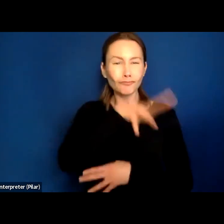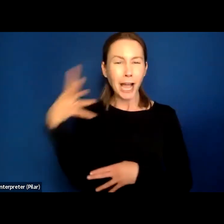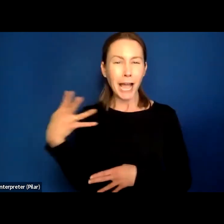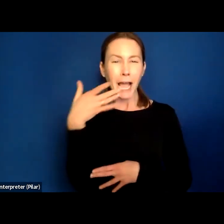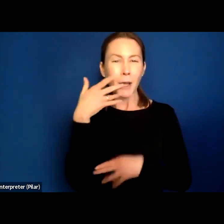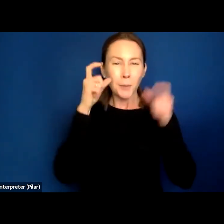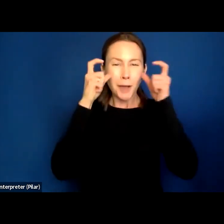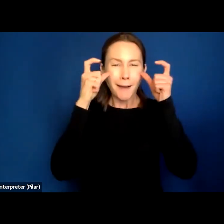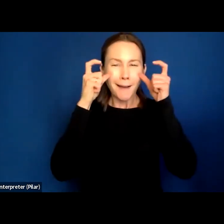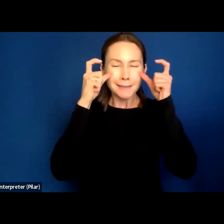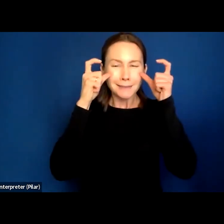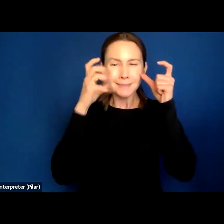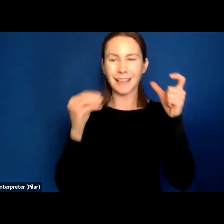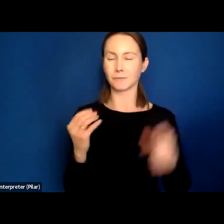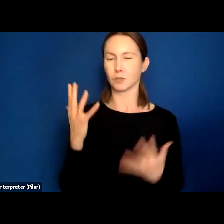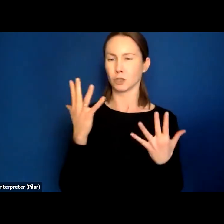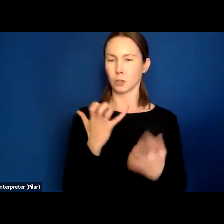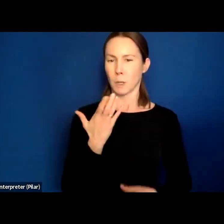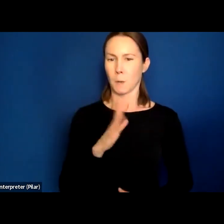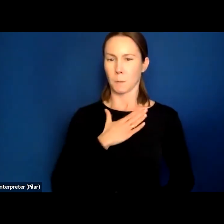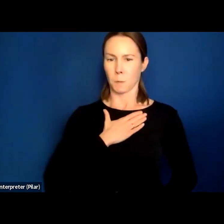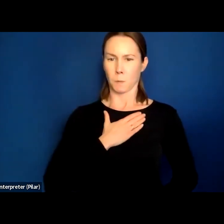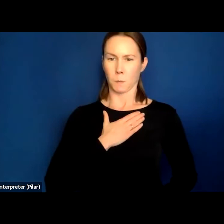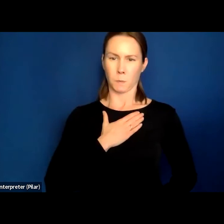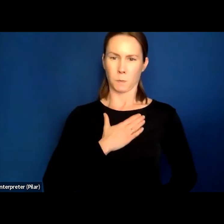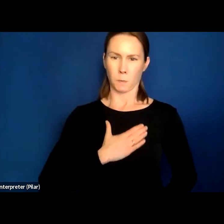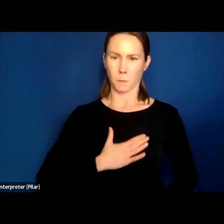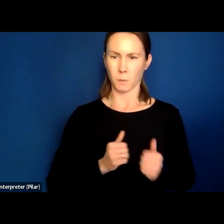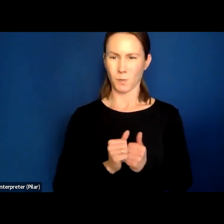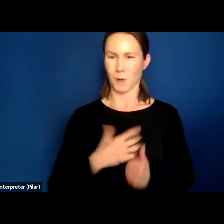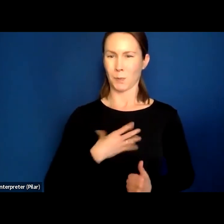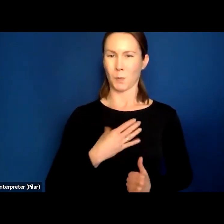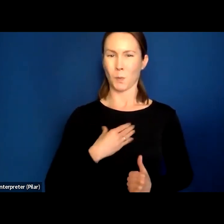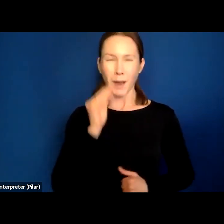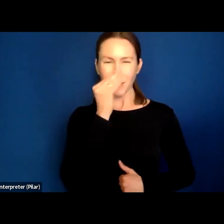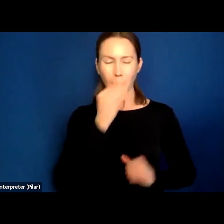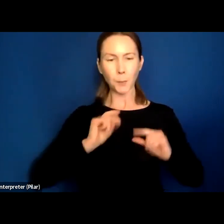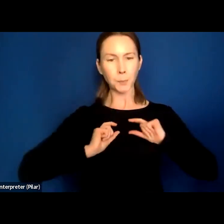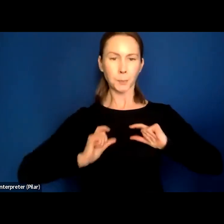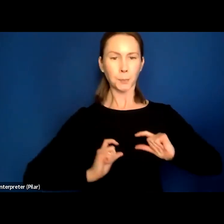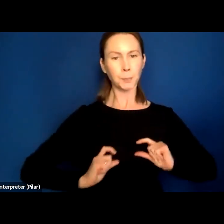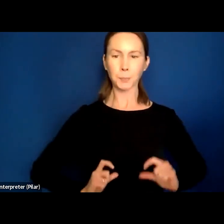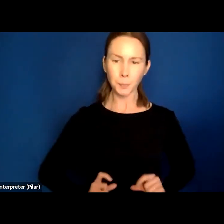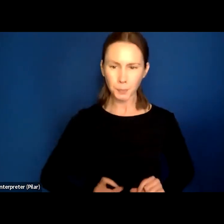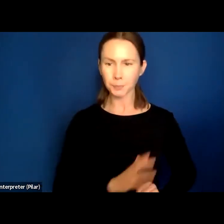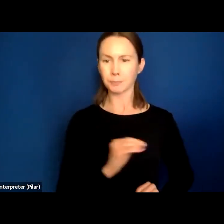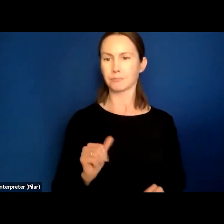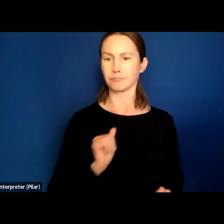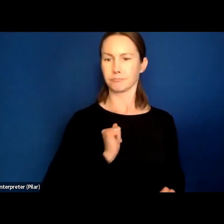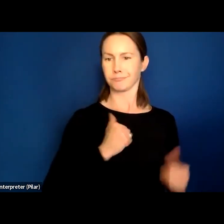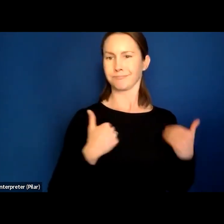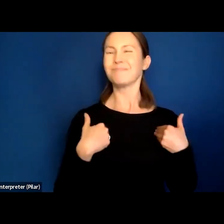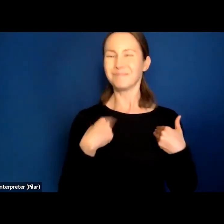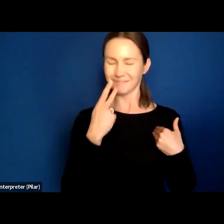I'm also wearing a dark blue button-up shirt with a white floral pattern, and I have on a